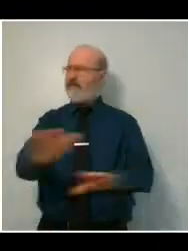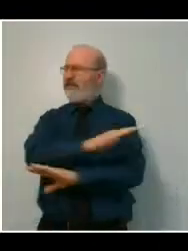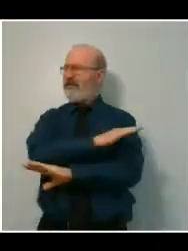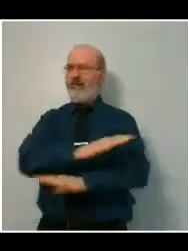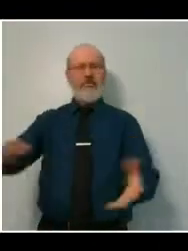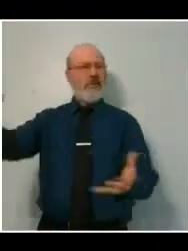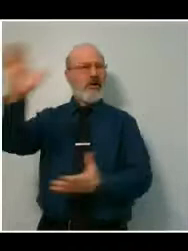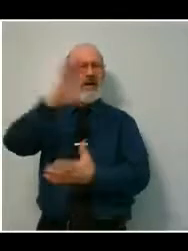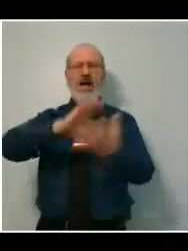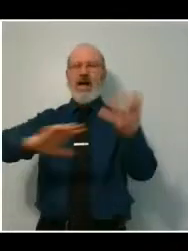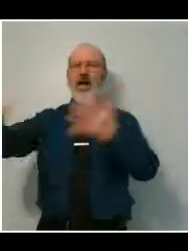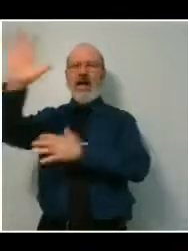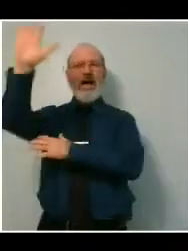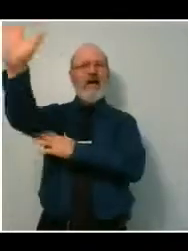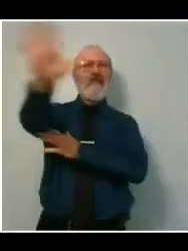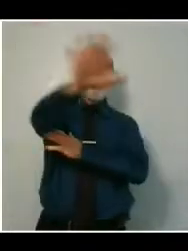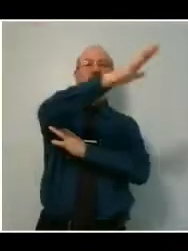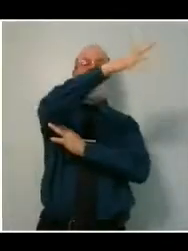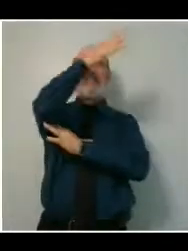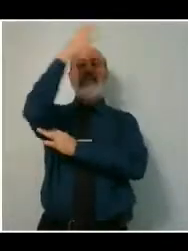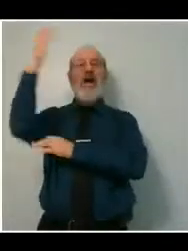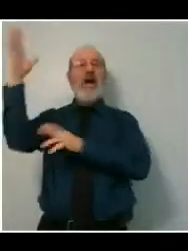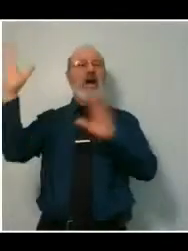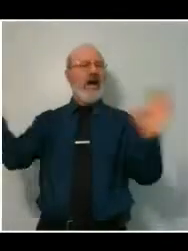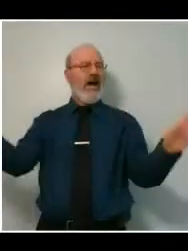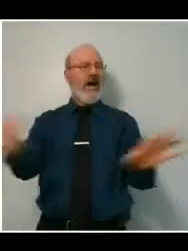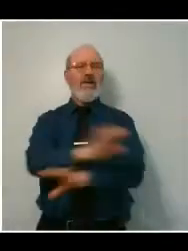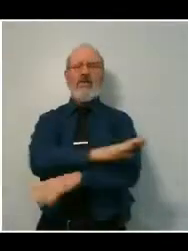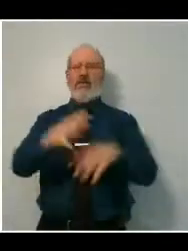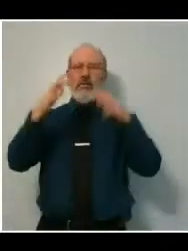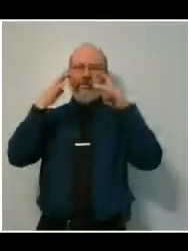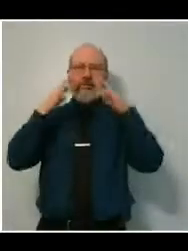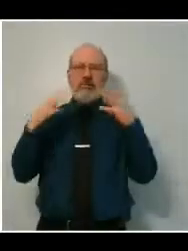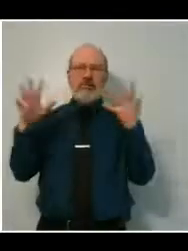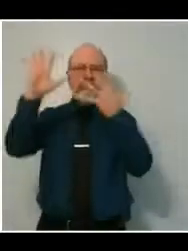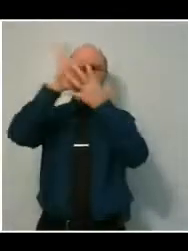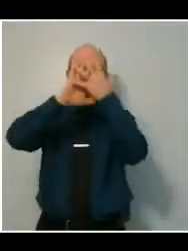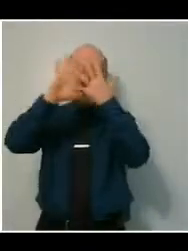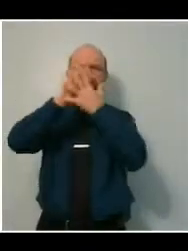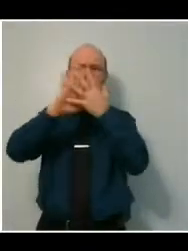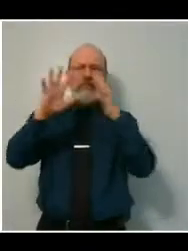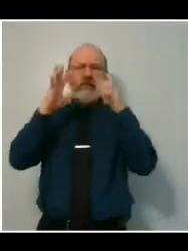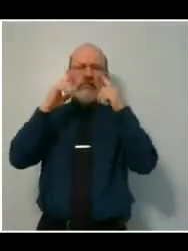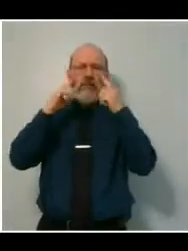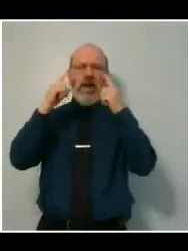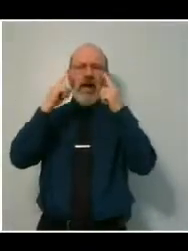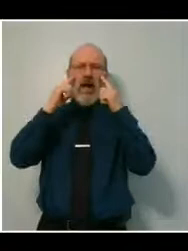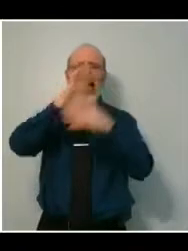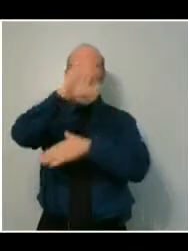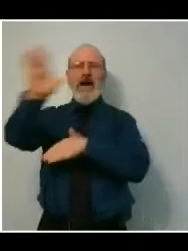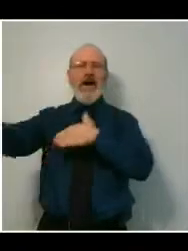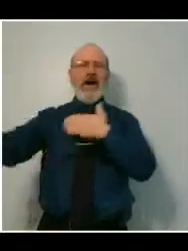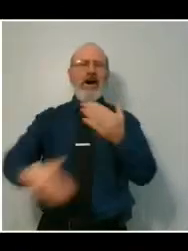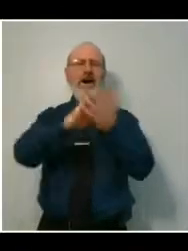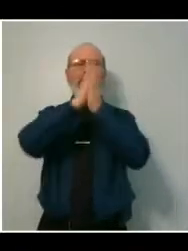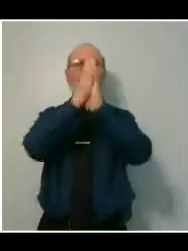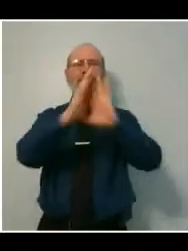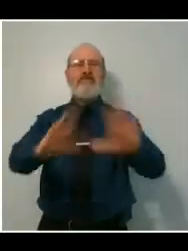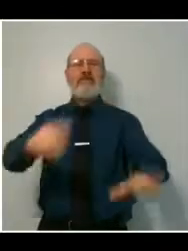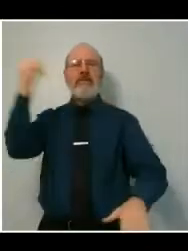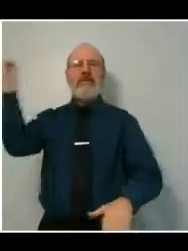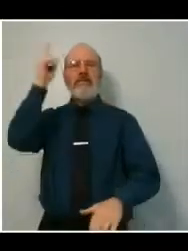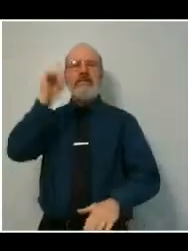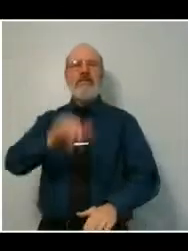more clouds in the sky, no more tears to dim the eye. All is